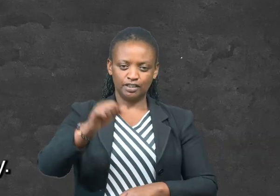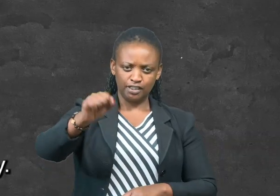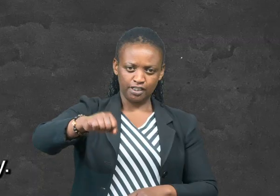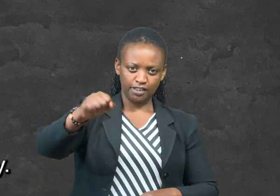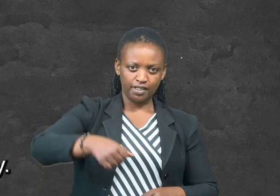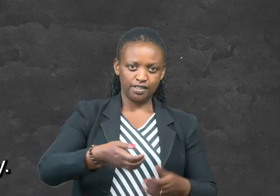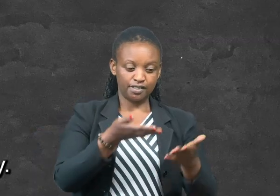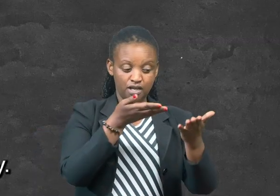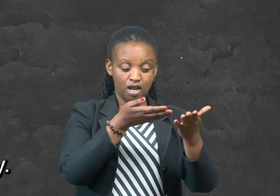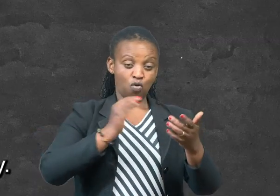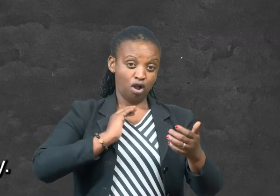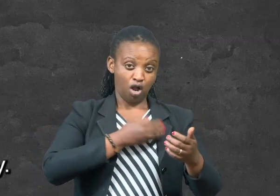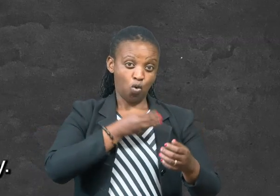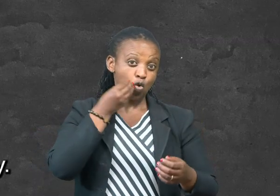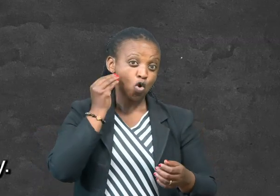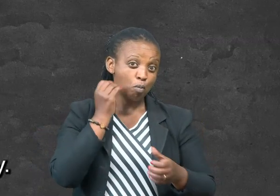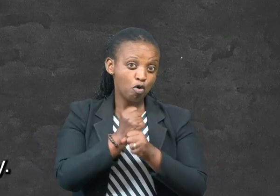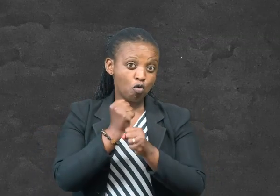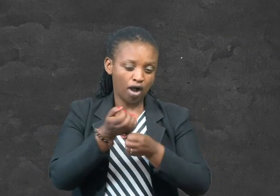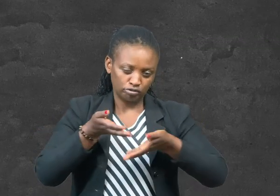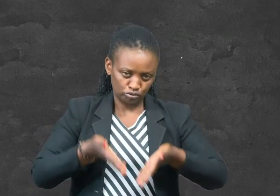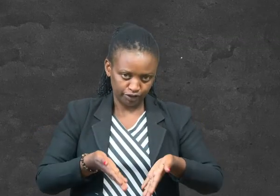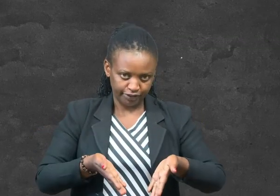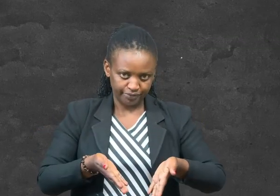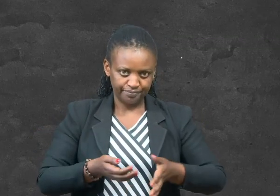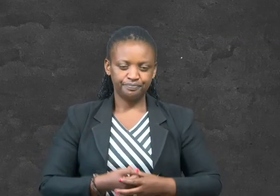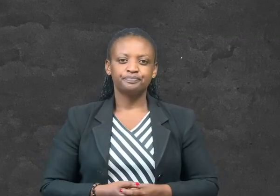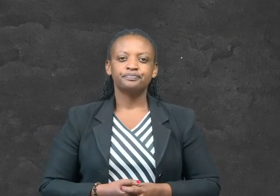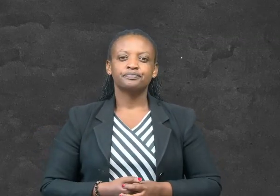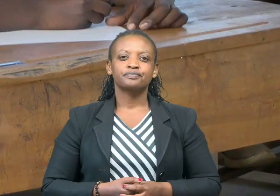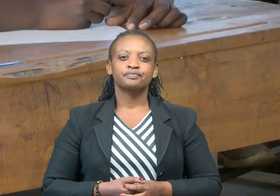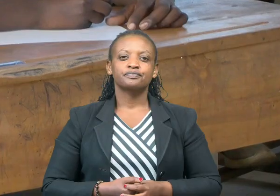Yes, so this is our homework of today.